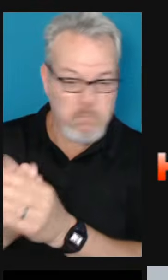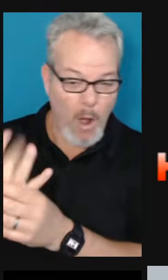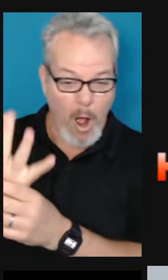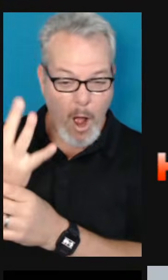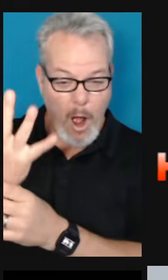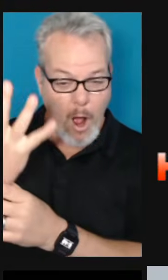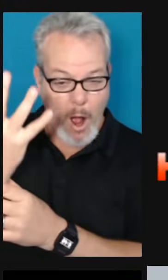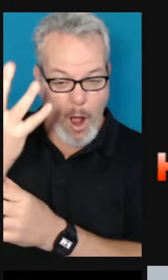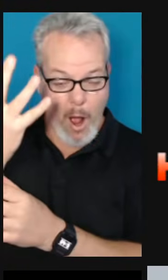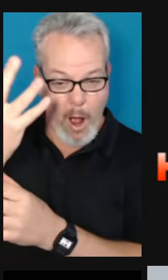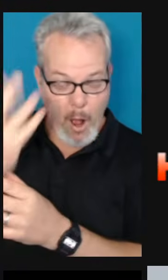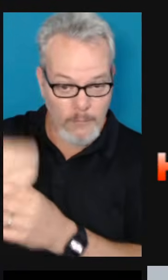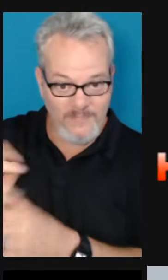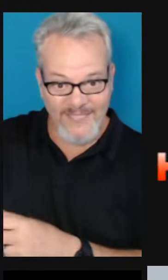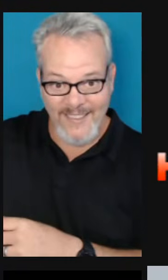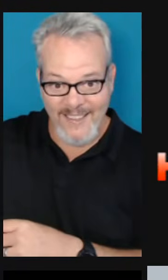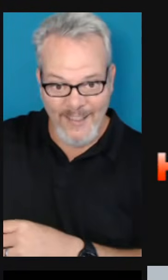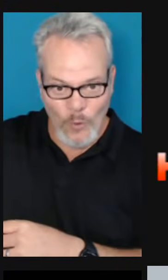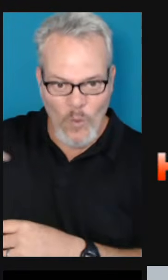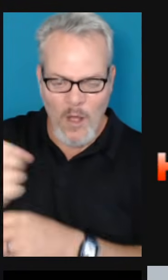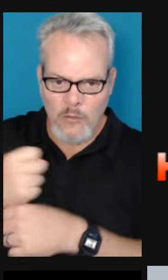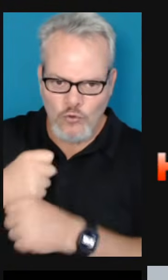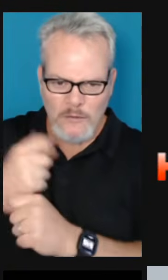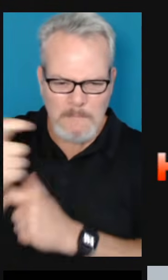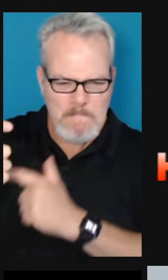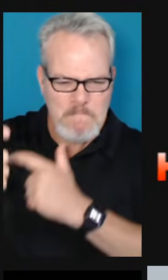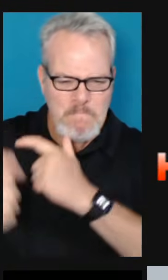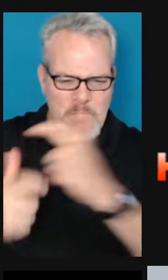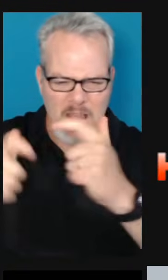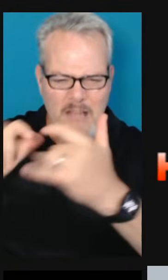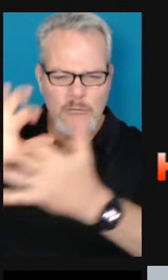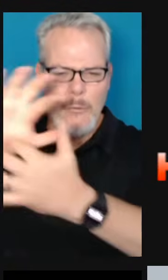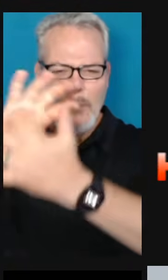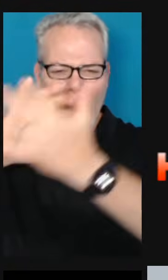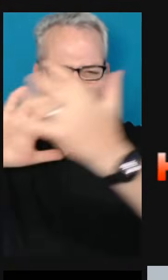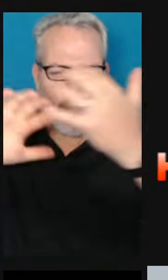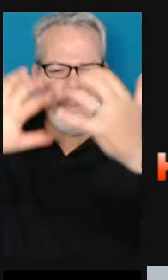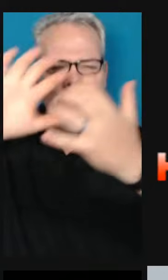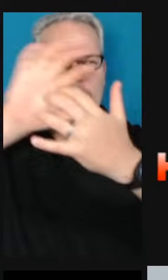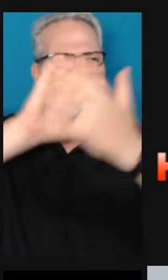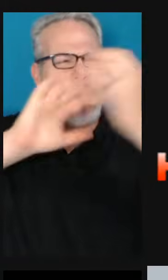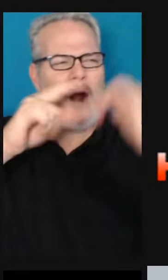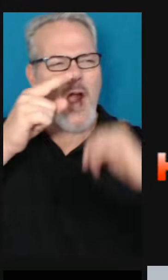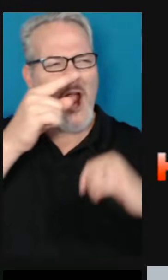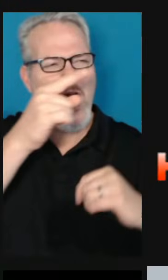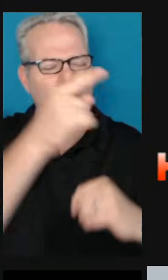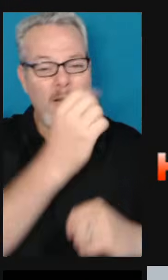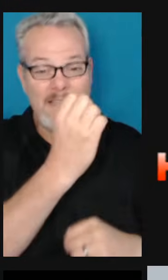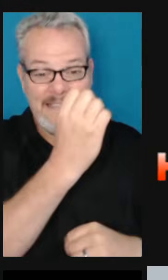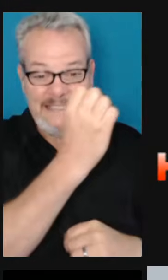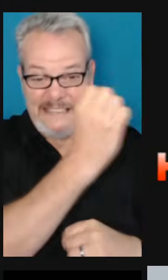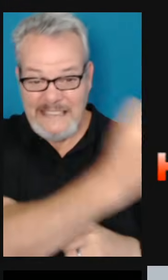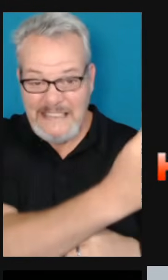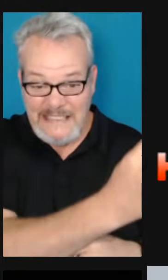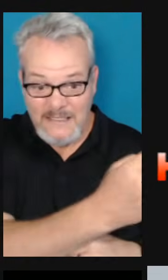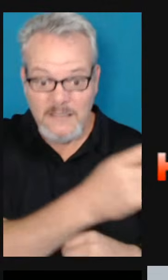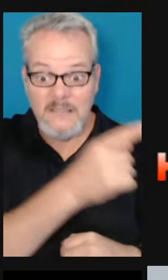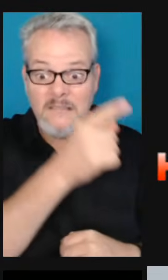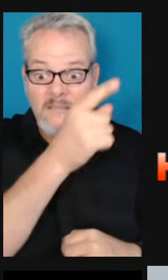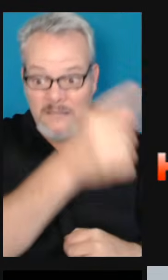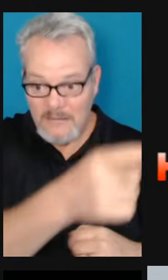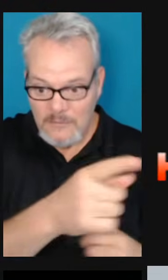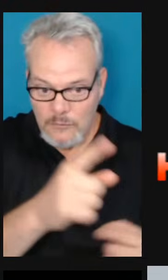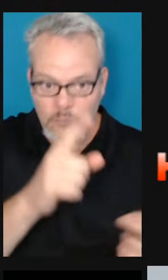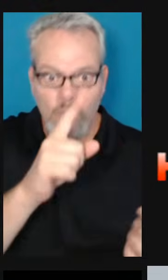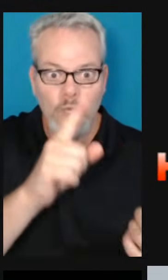summit produced a giant ash cloud that did fall out to the east, and it was finer grained, and that was reported to fall at the Glenwood store, the Hirano store in